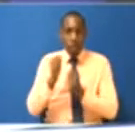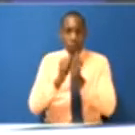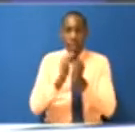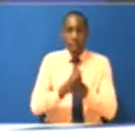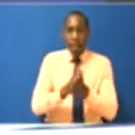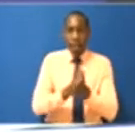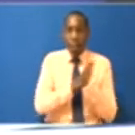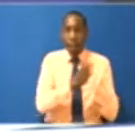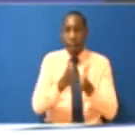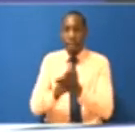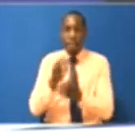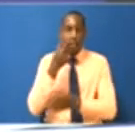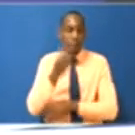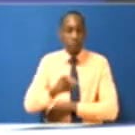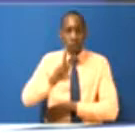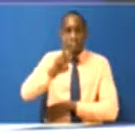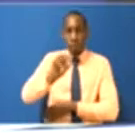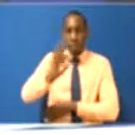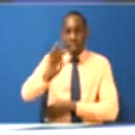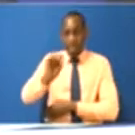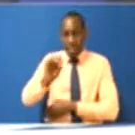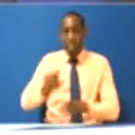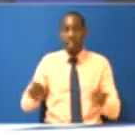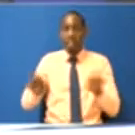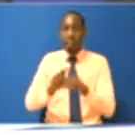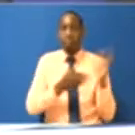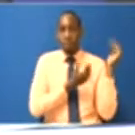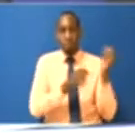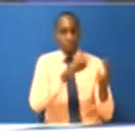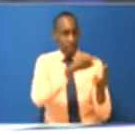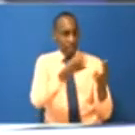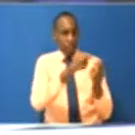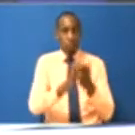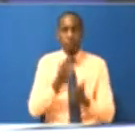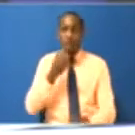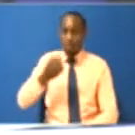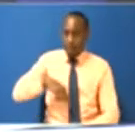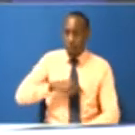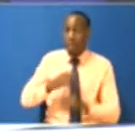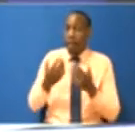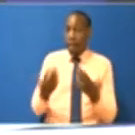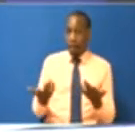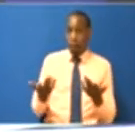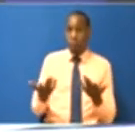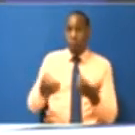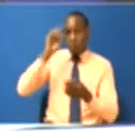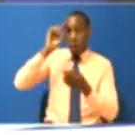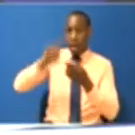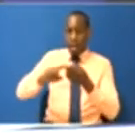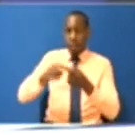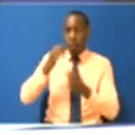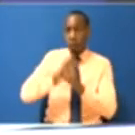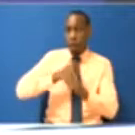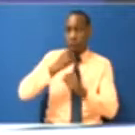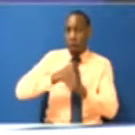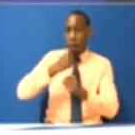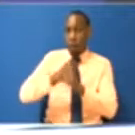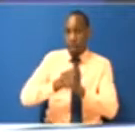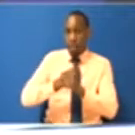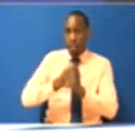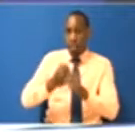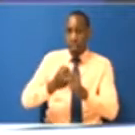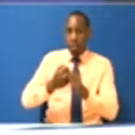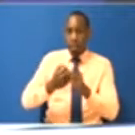tactics to vision 2030 we expect them to tell us how they intend to do things given the